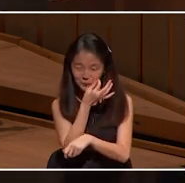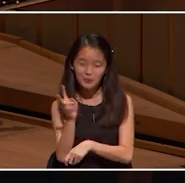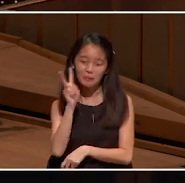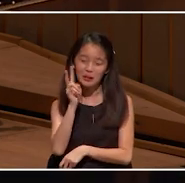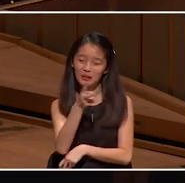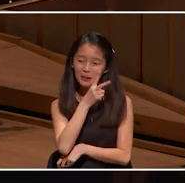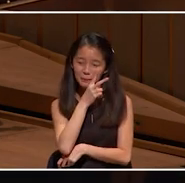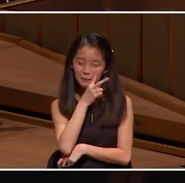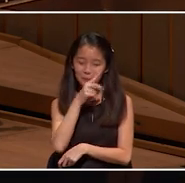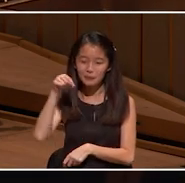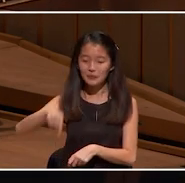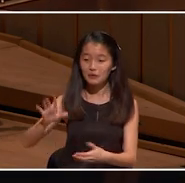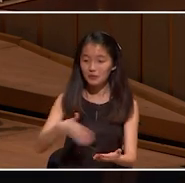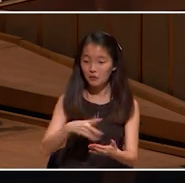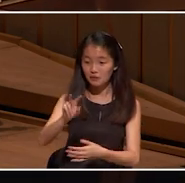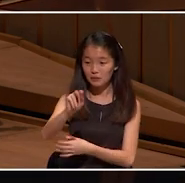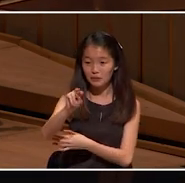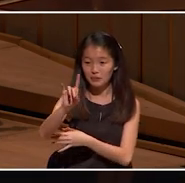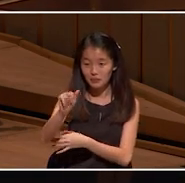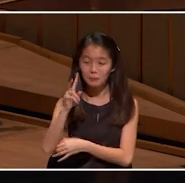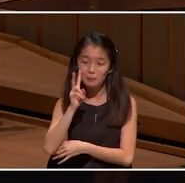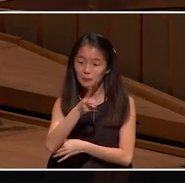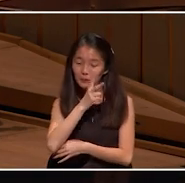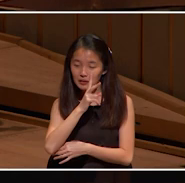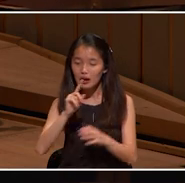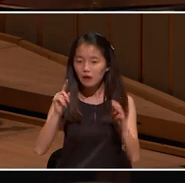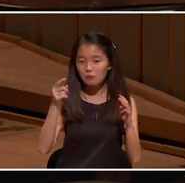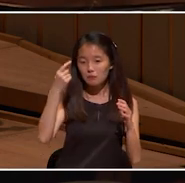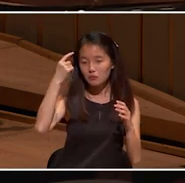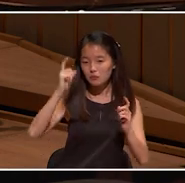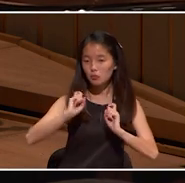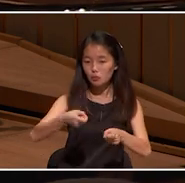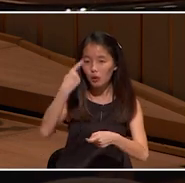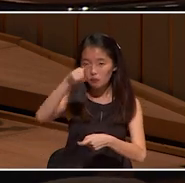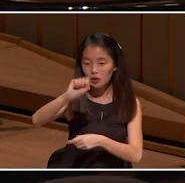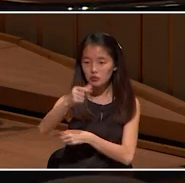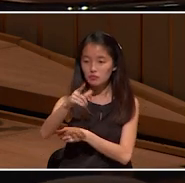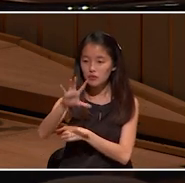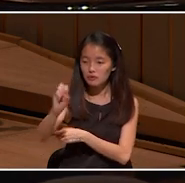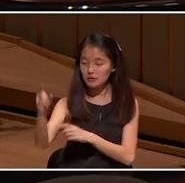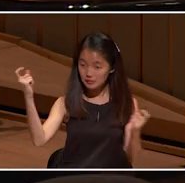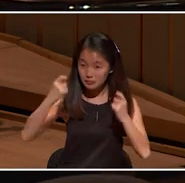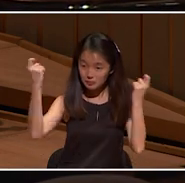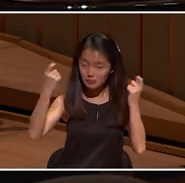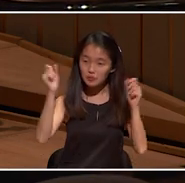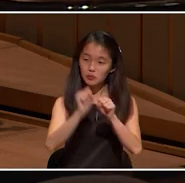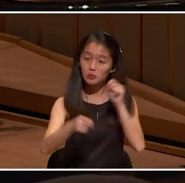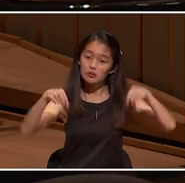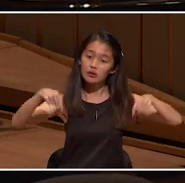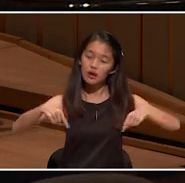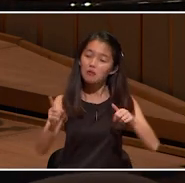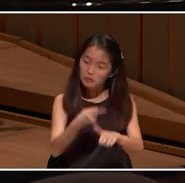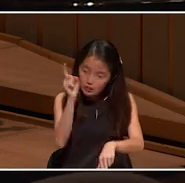Education back in 2015 for the SG15 celebrations. However, tonight is actually the first time it's being